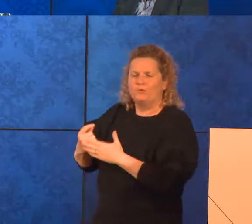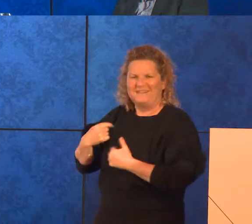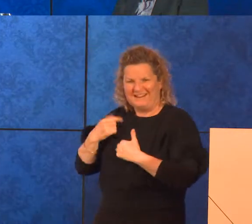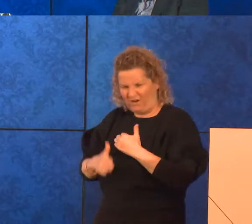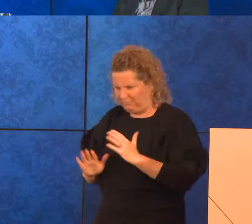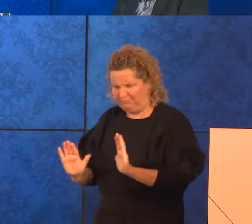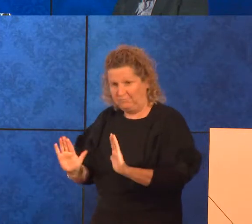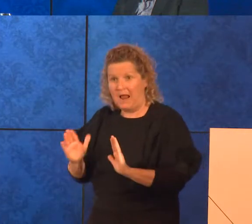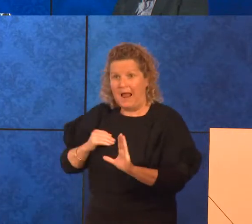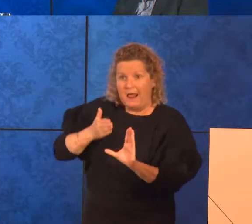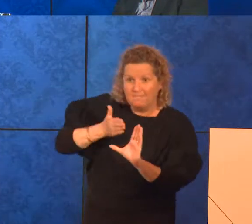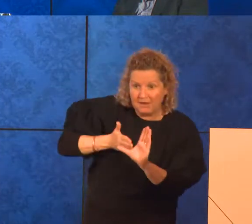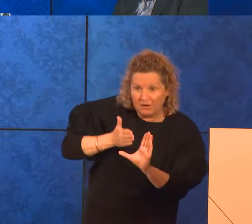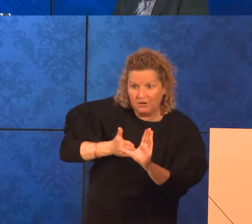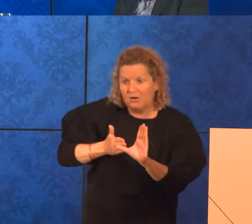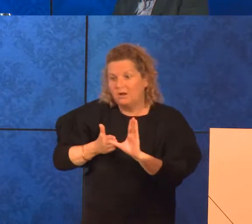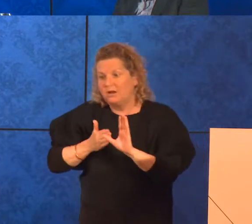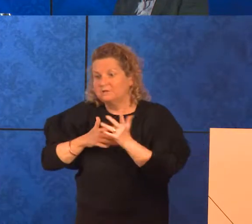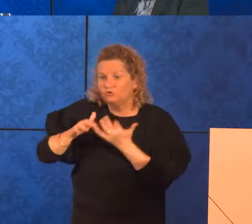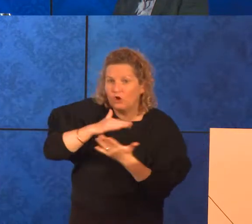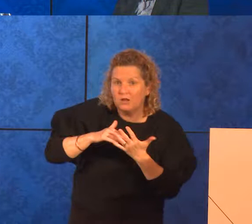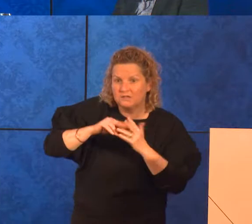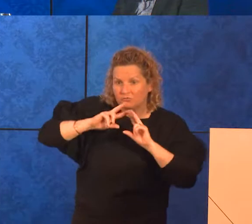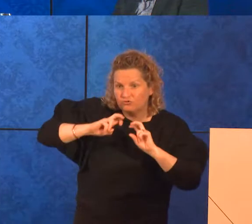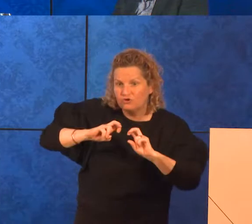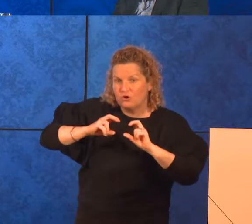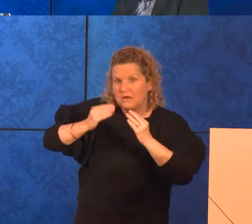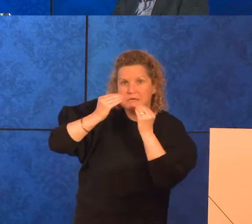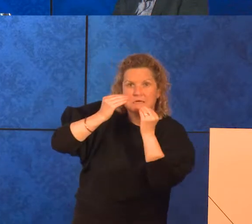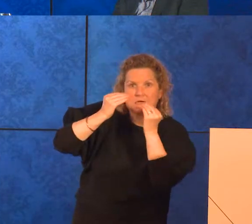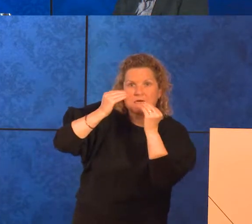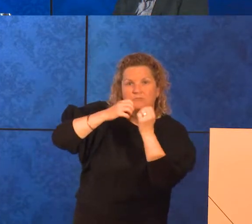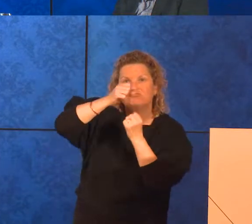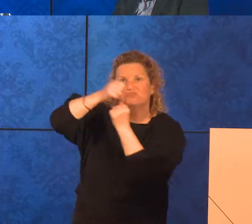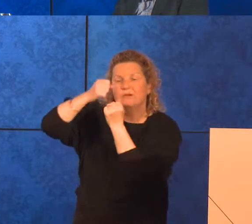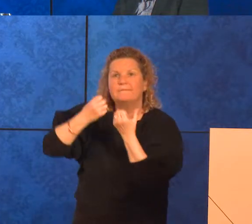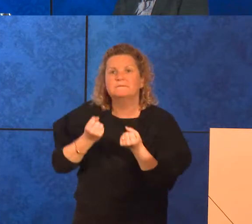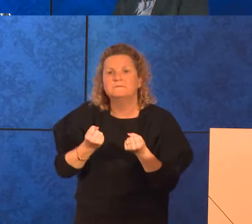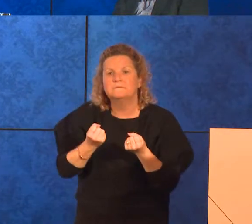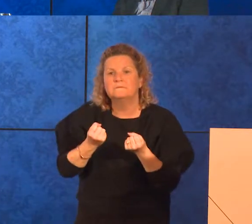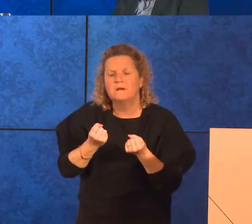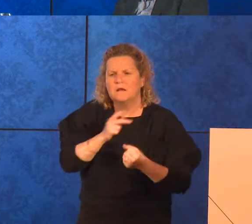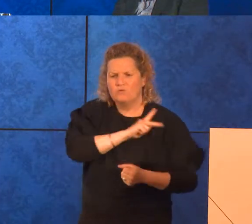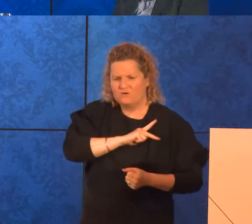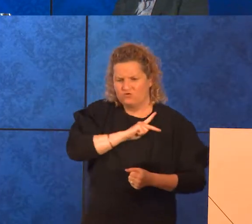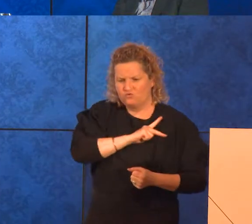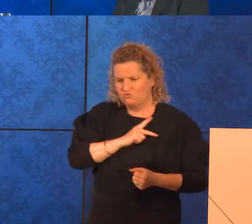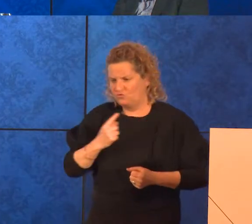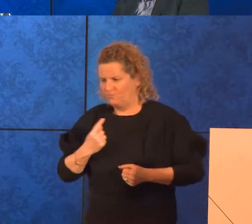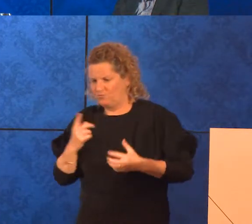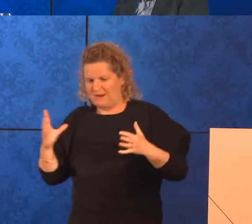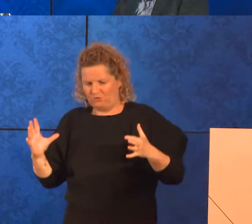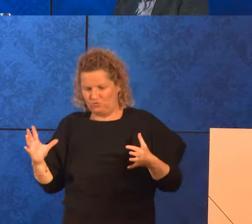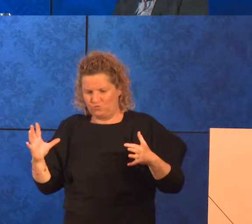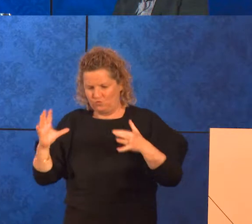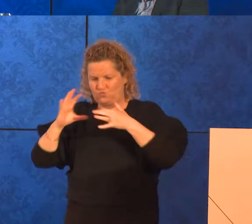in psychology and sociology and everything that I'd done. So for me, it was about joining the two and not being, I think, too worried